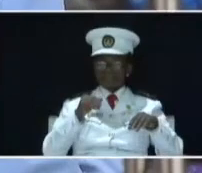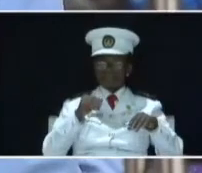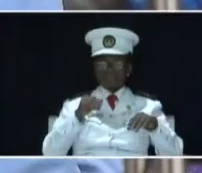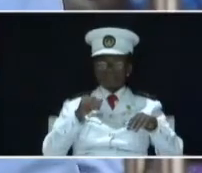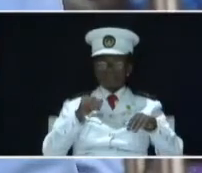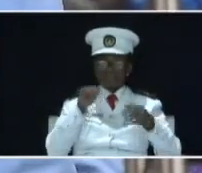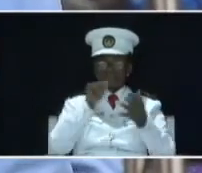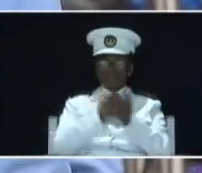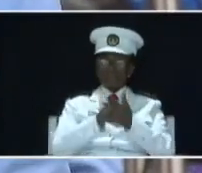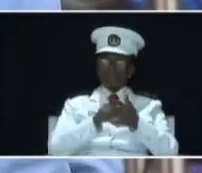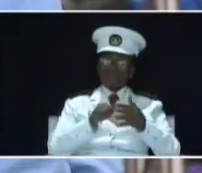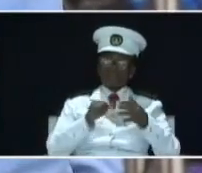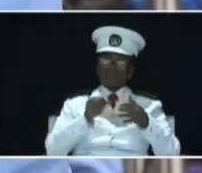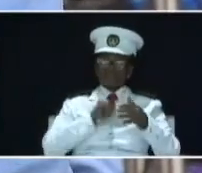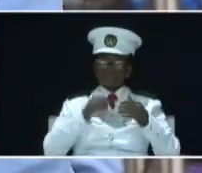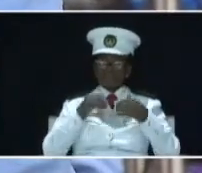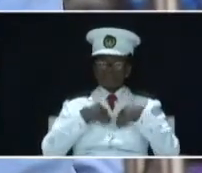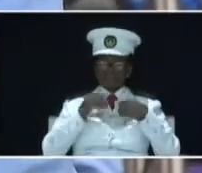that I have to go